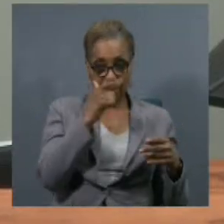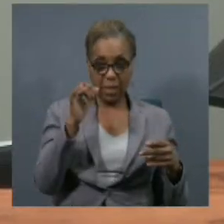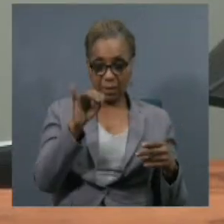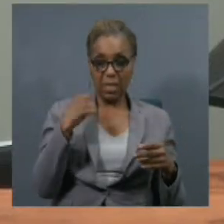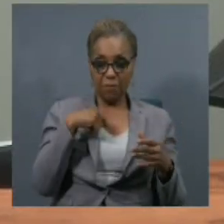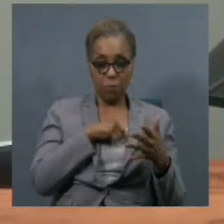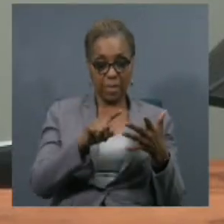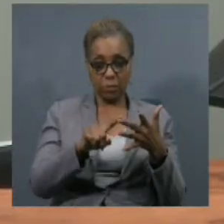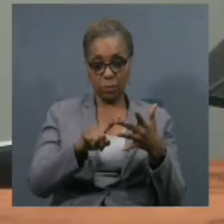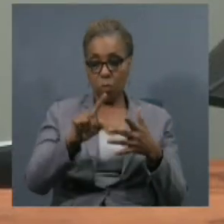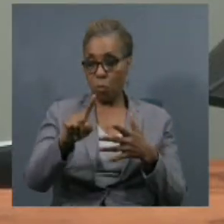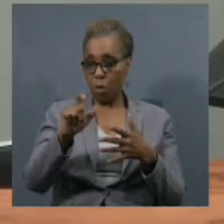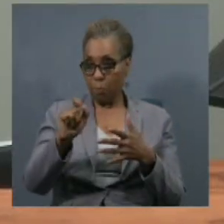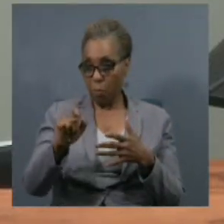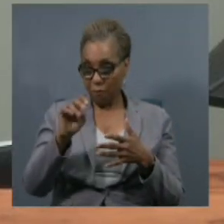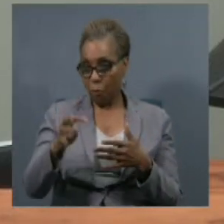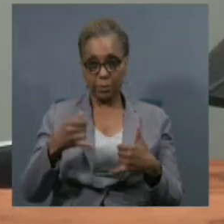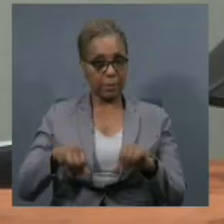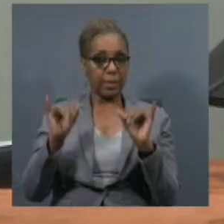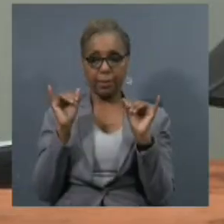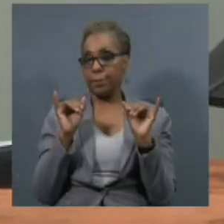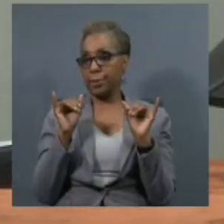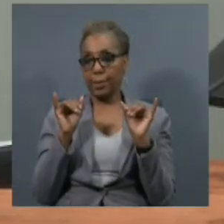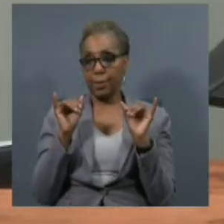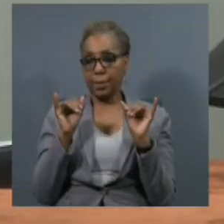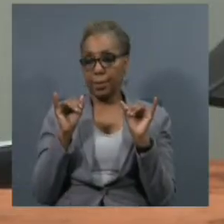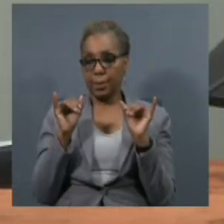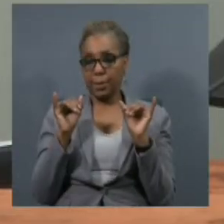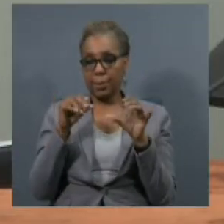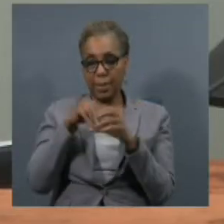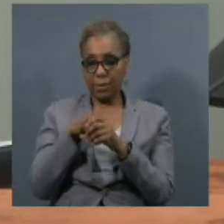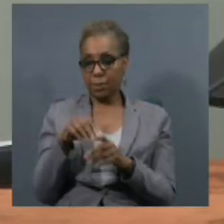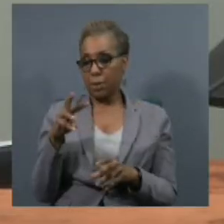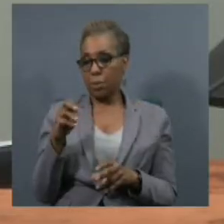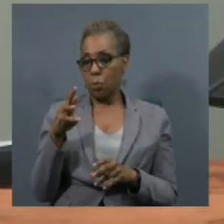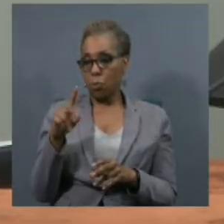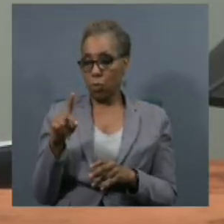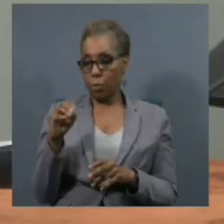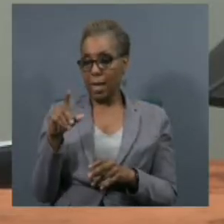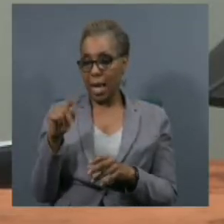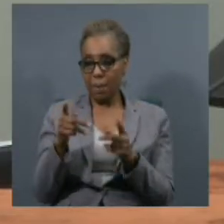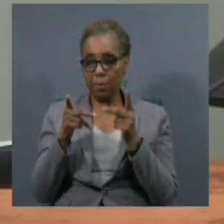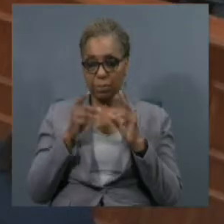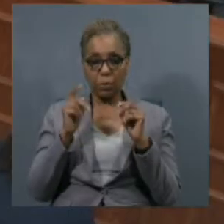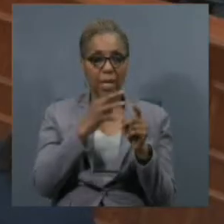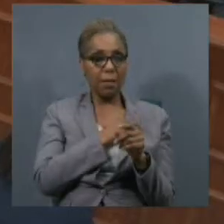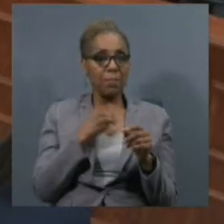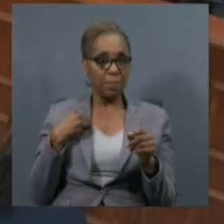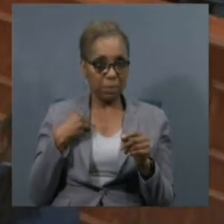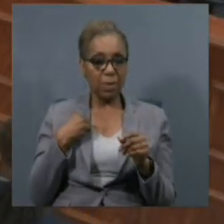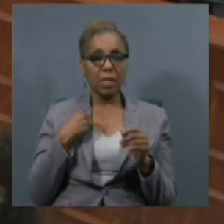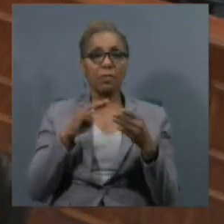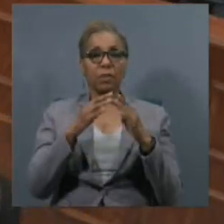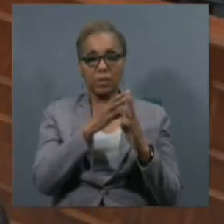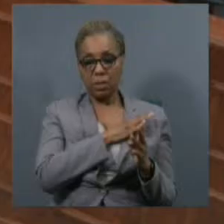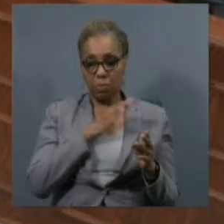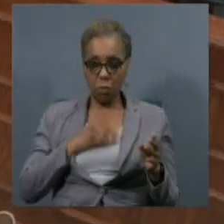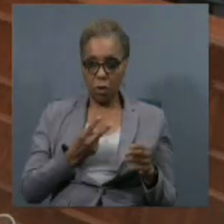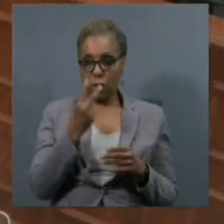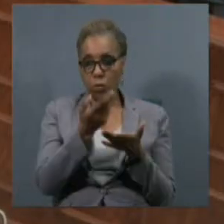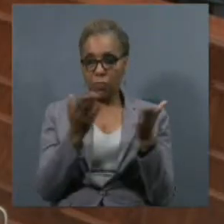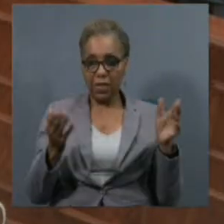the 1.4, you still wouldn't be in the financial, because you're still in the workout position. So members of the city board, two things on the